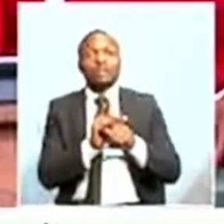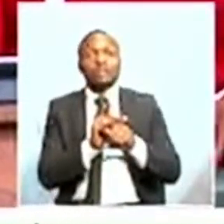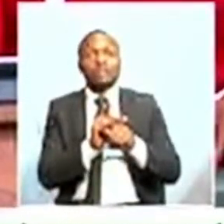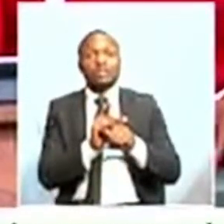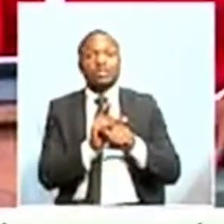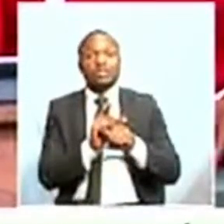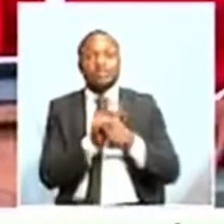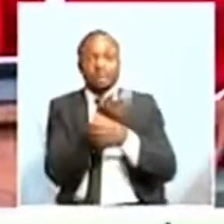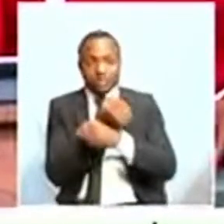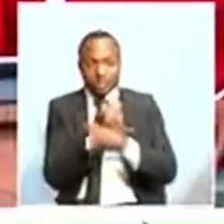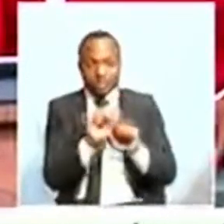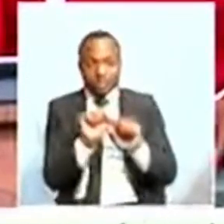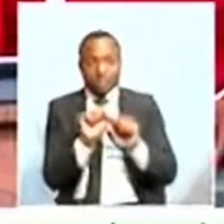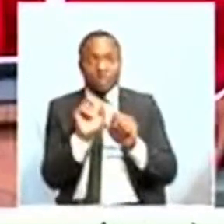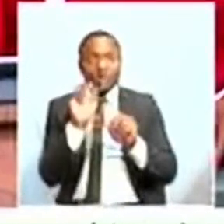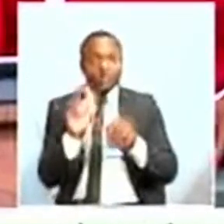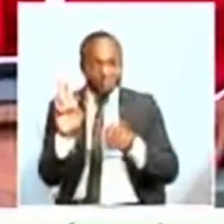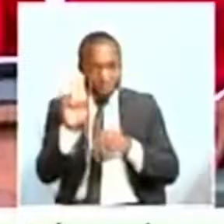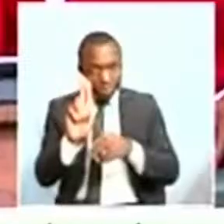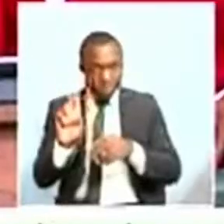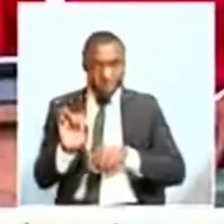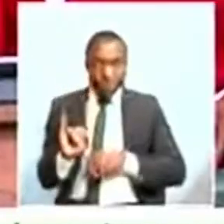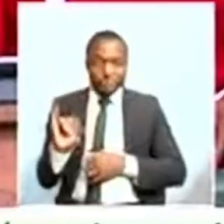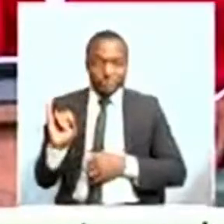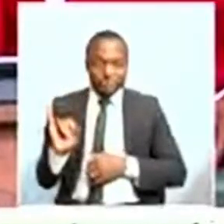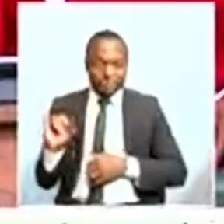using in Isoka district?